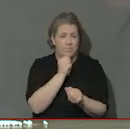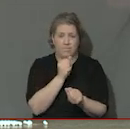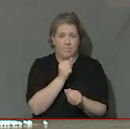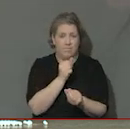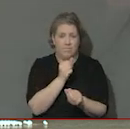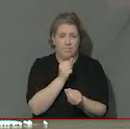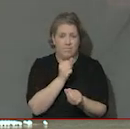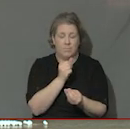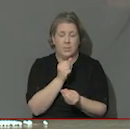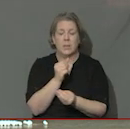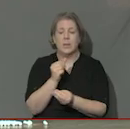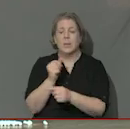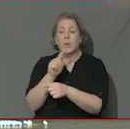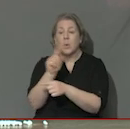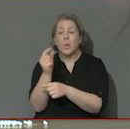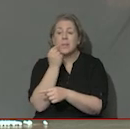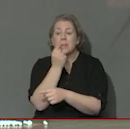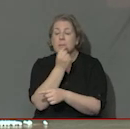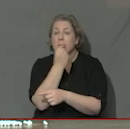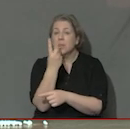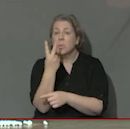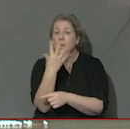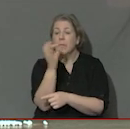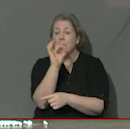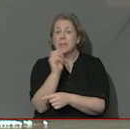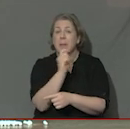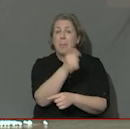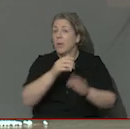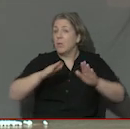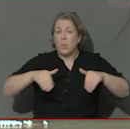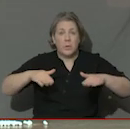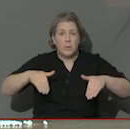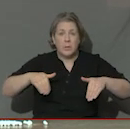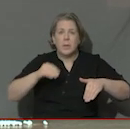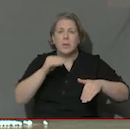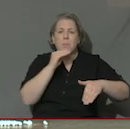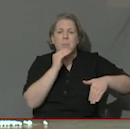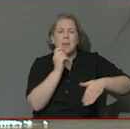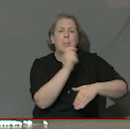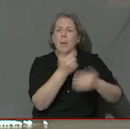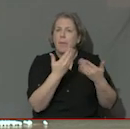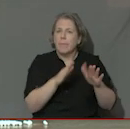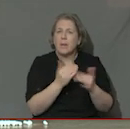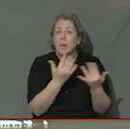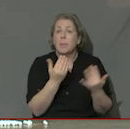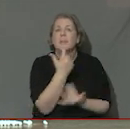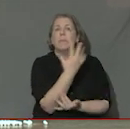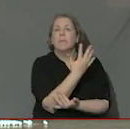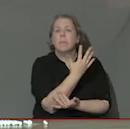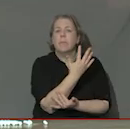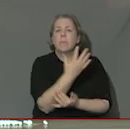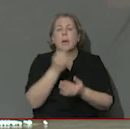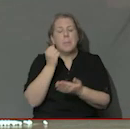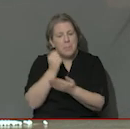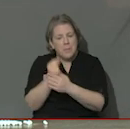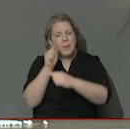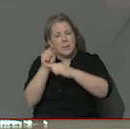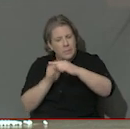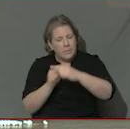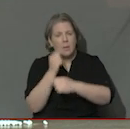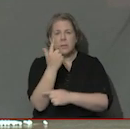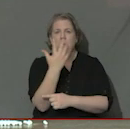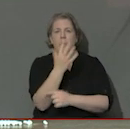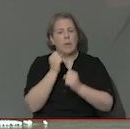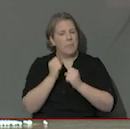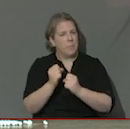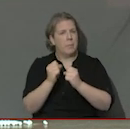if they say 25% is outstanding, it means they only paid 75%. You still divide by 75%.